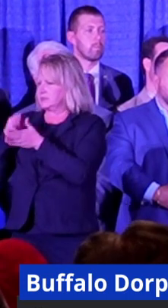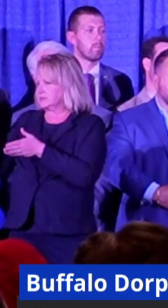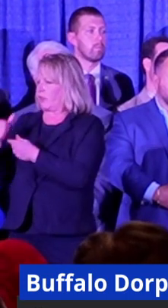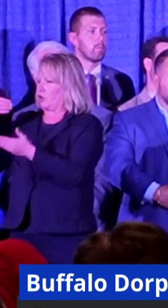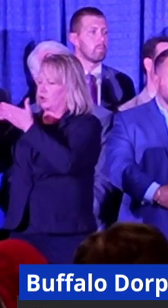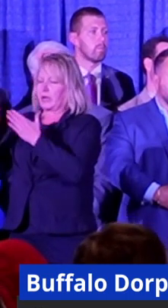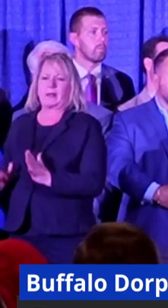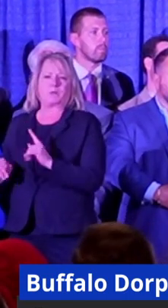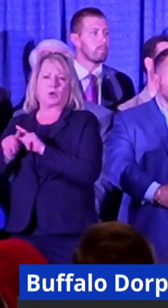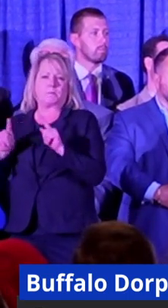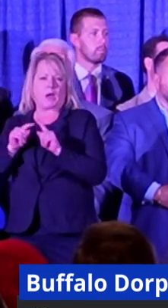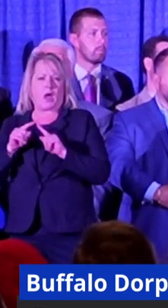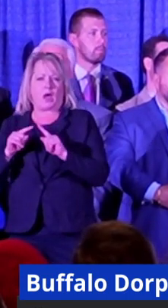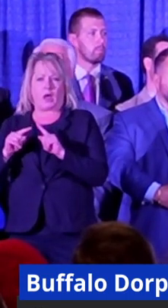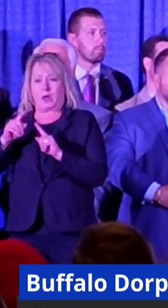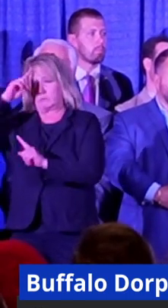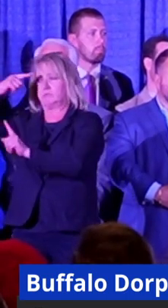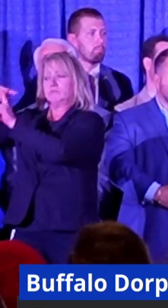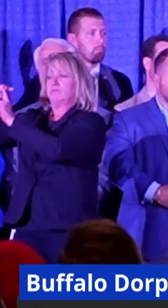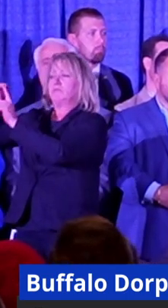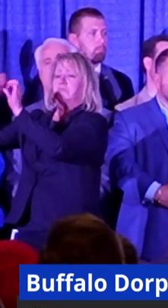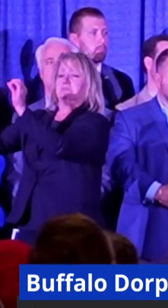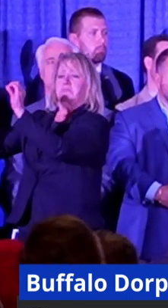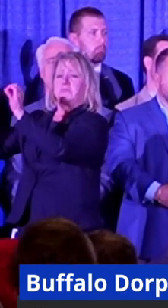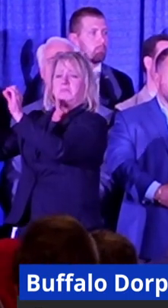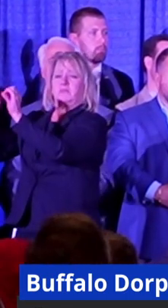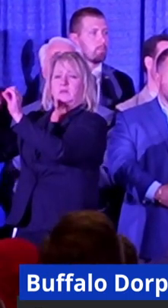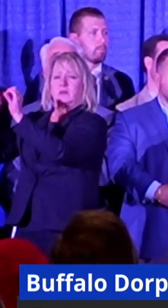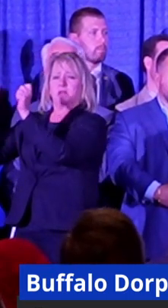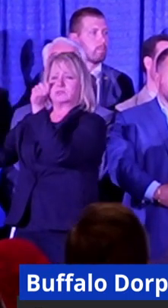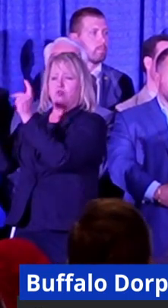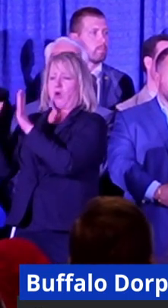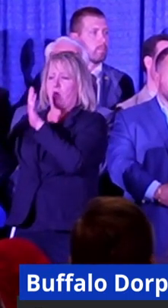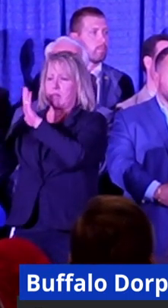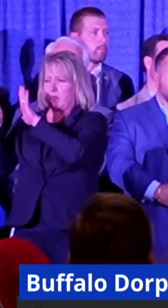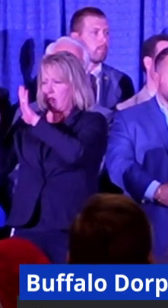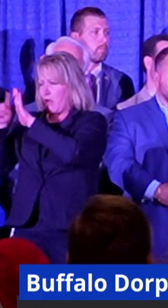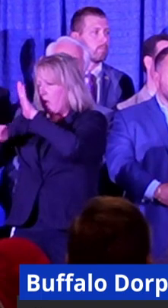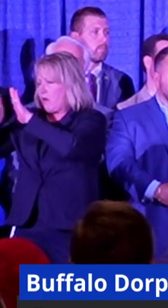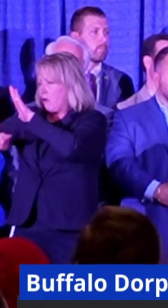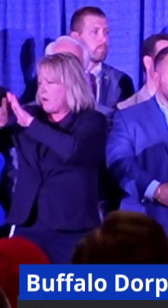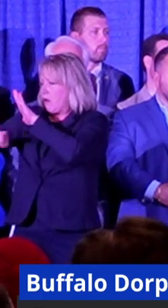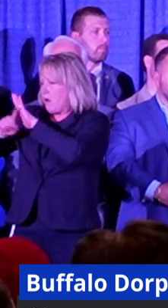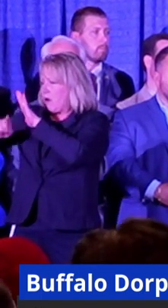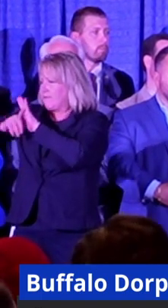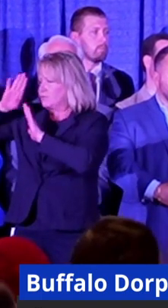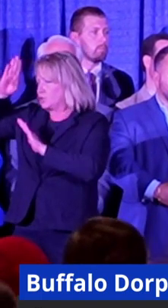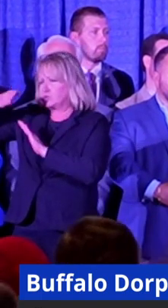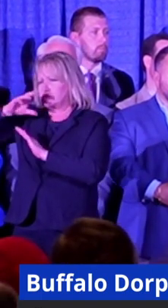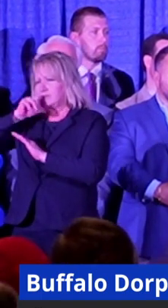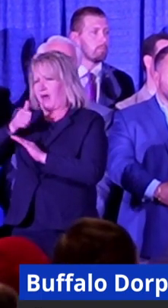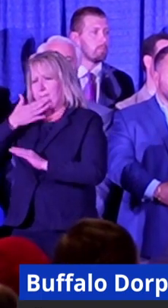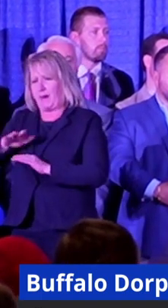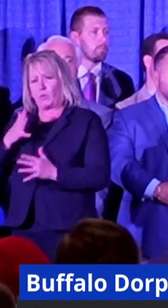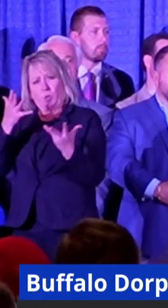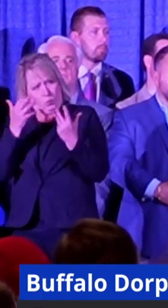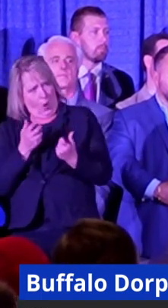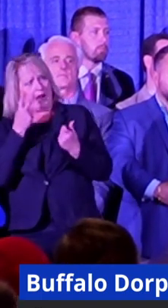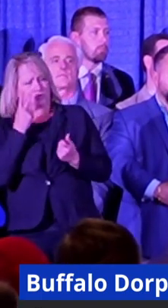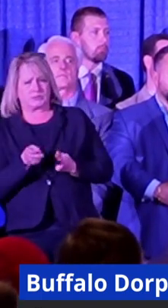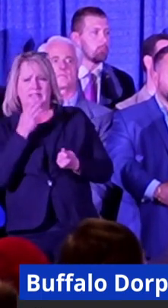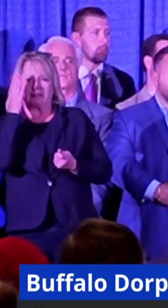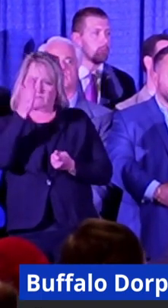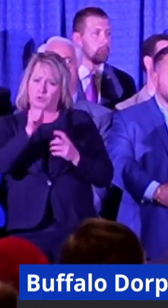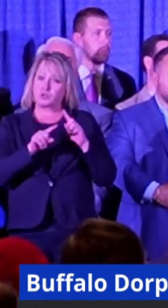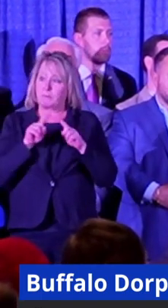neighborhood. No optimism in his ads. It's all the future is grim. Future's not grim. We want to see the future.